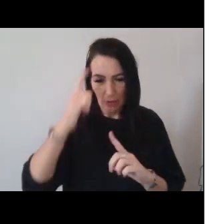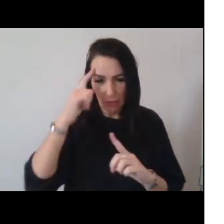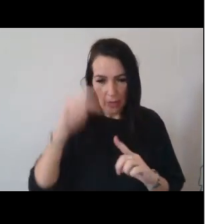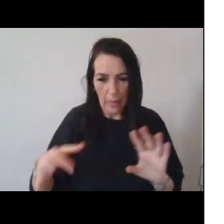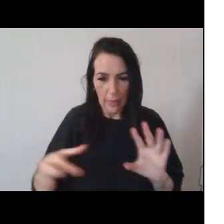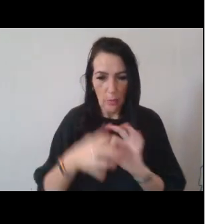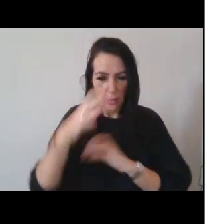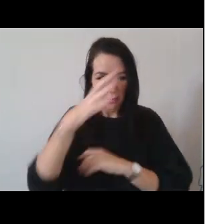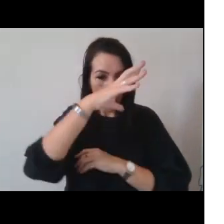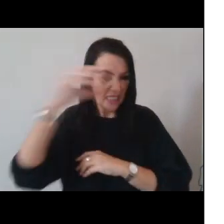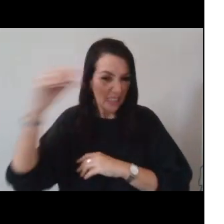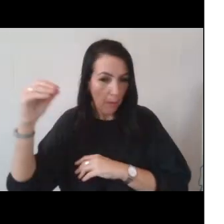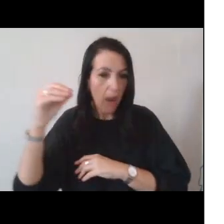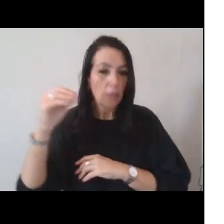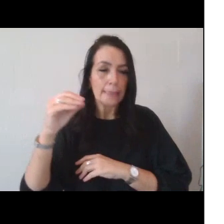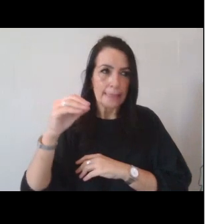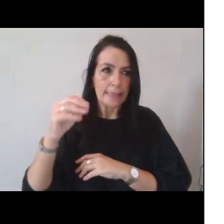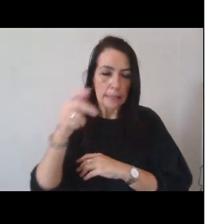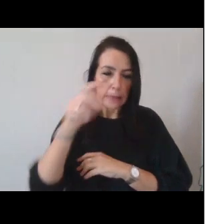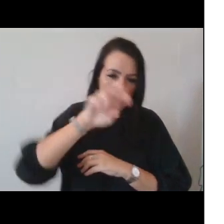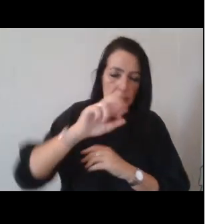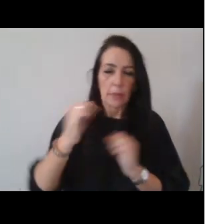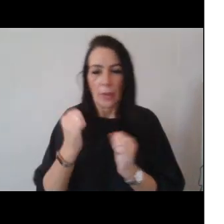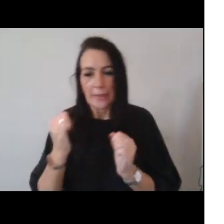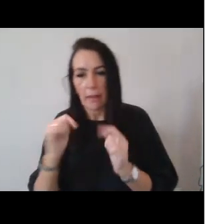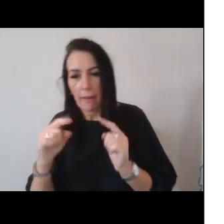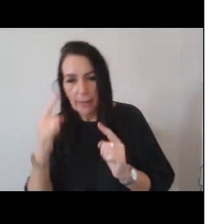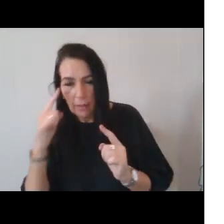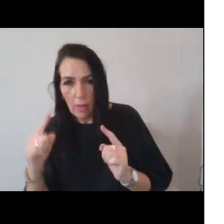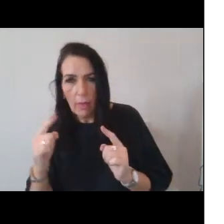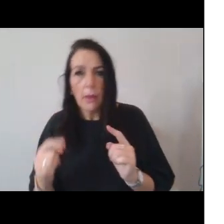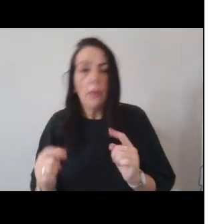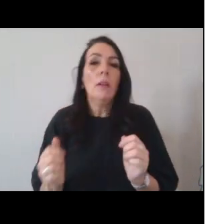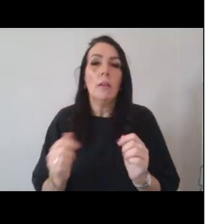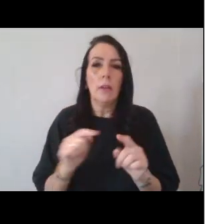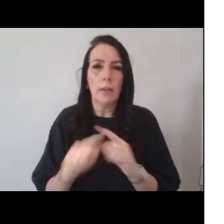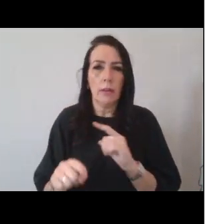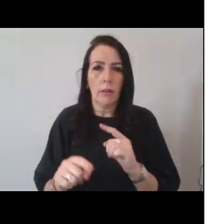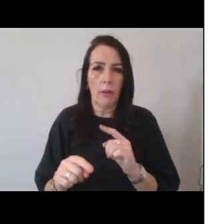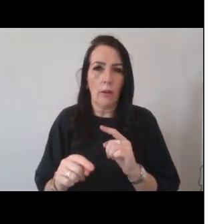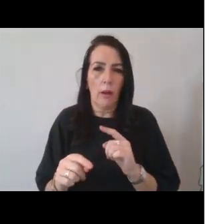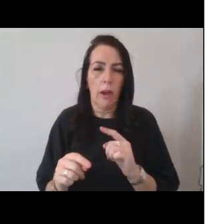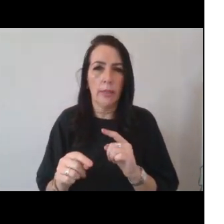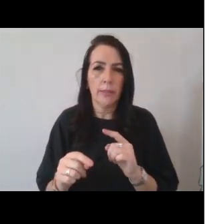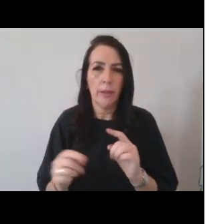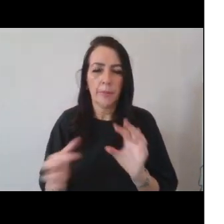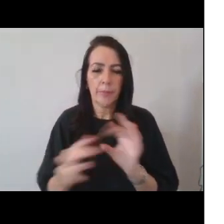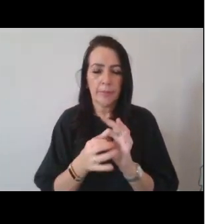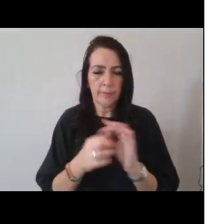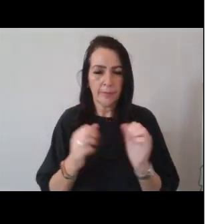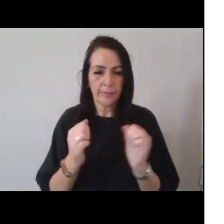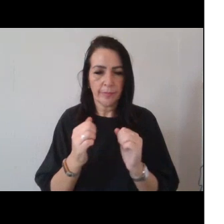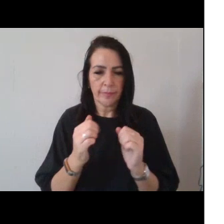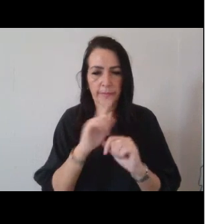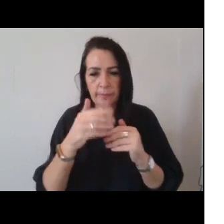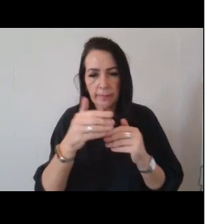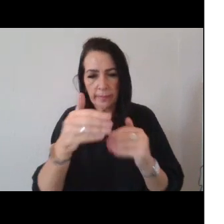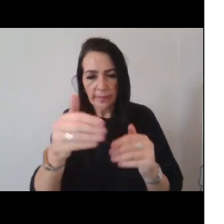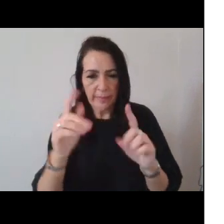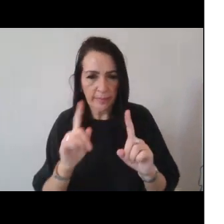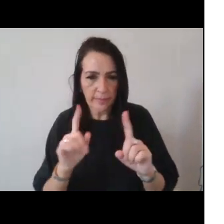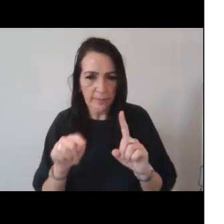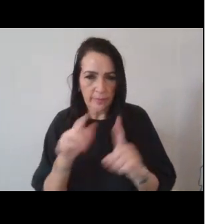summer and in the winter. I think always trying to keep all of our messages and campaigns as topical as we can is really important